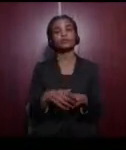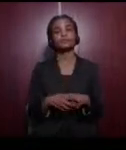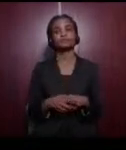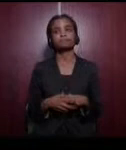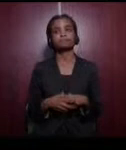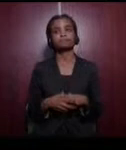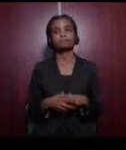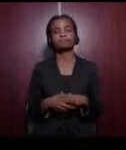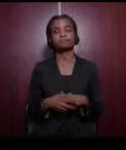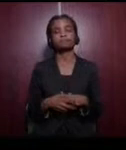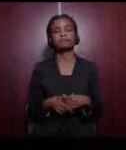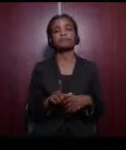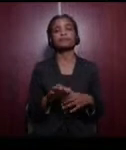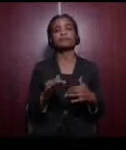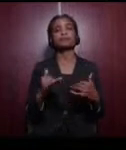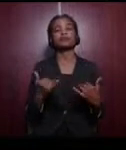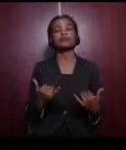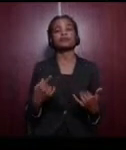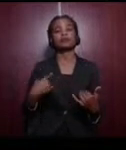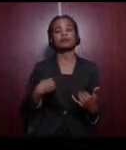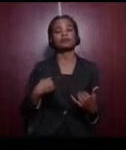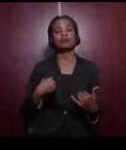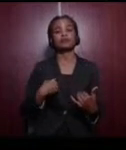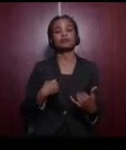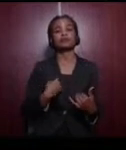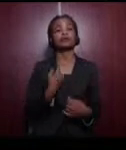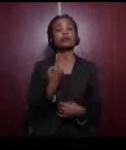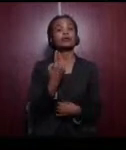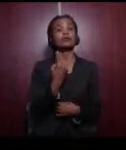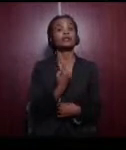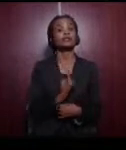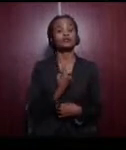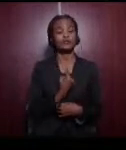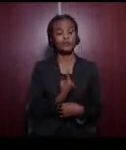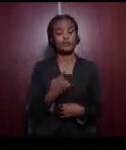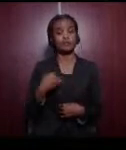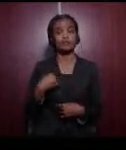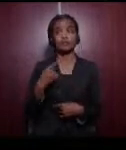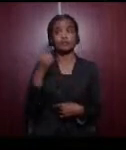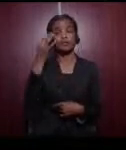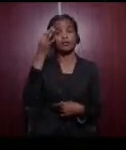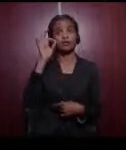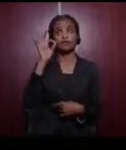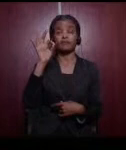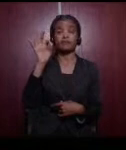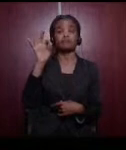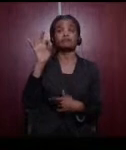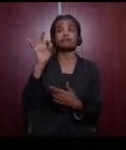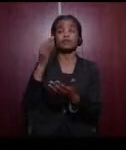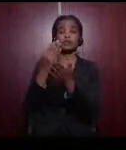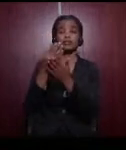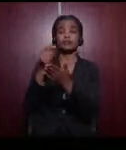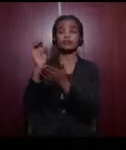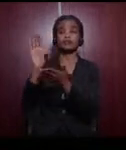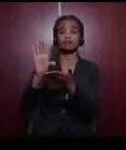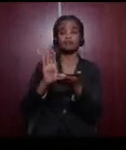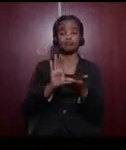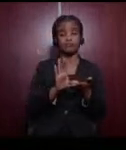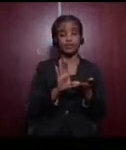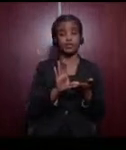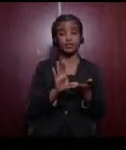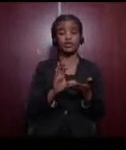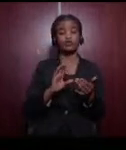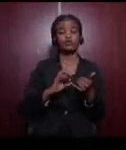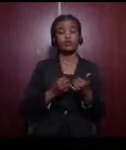as an individual, can I get funds from the government to try reduce number of users and dealers in my community?